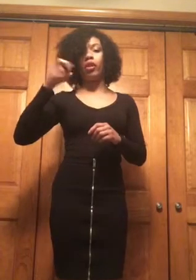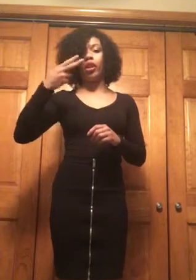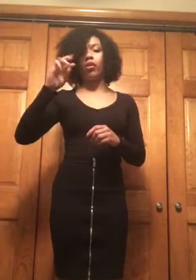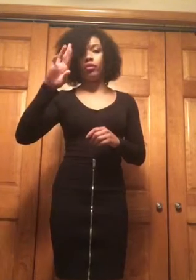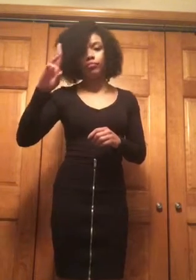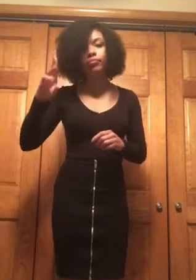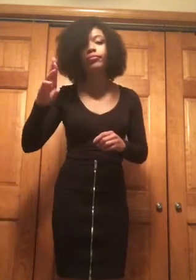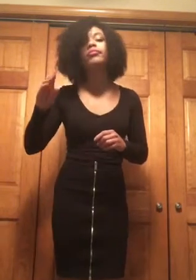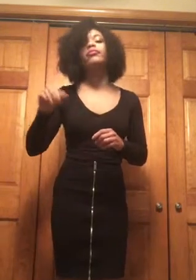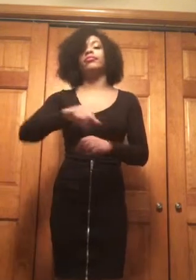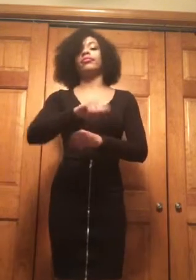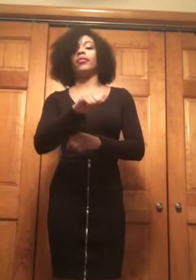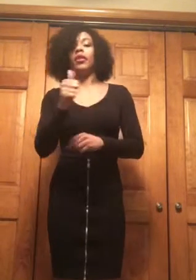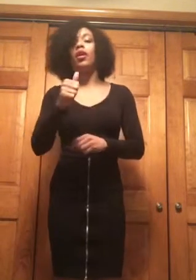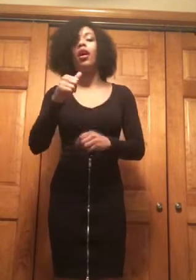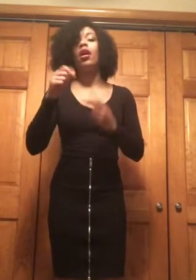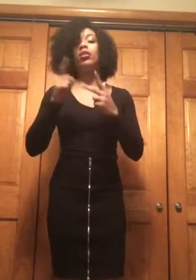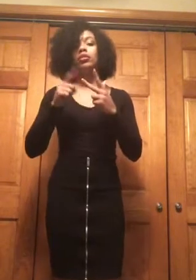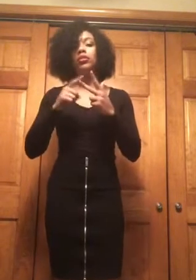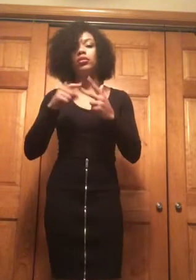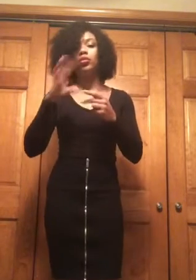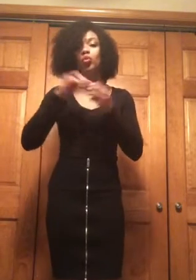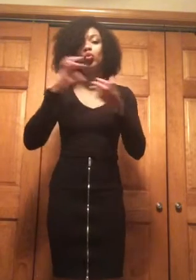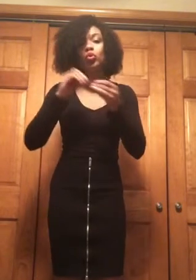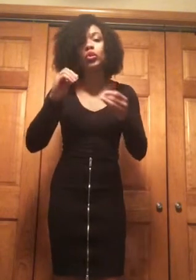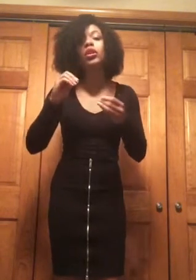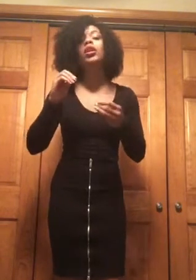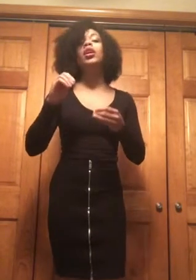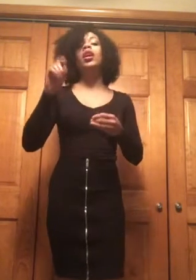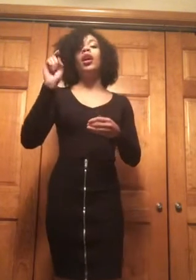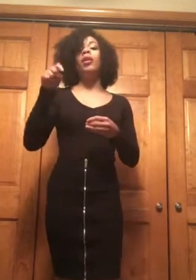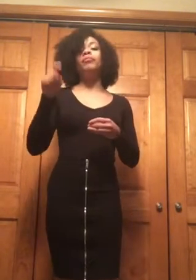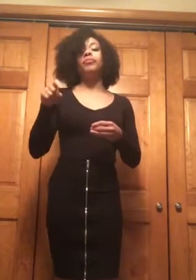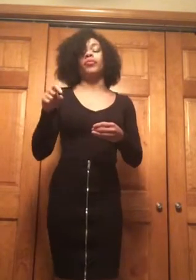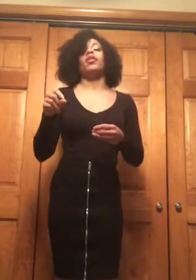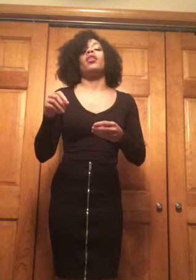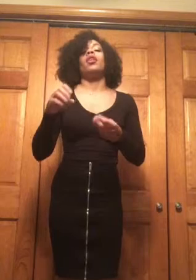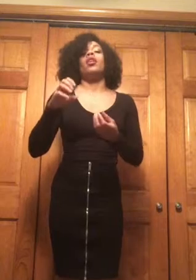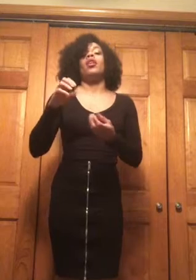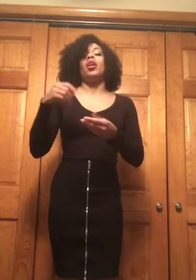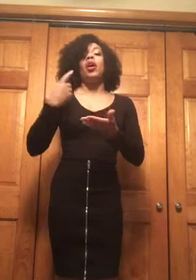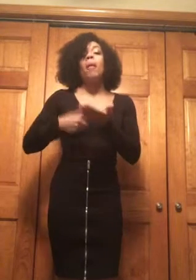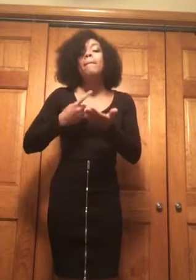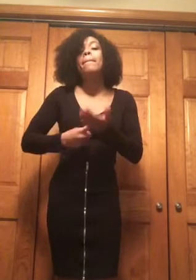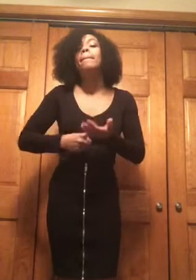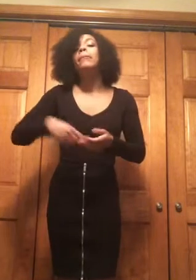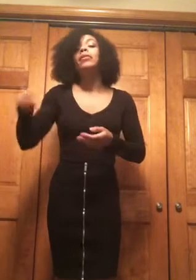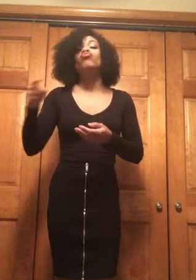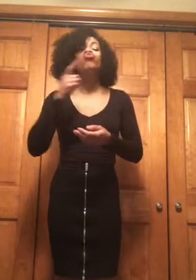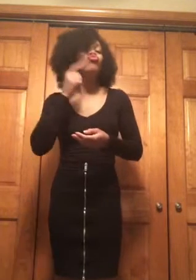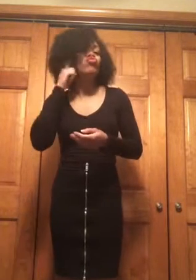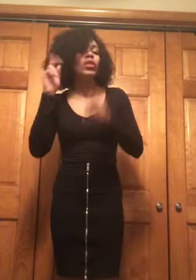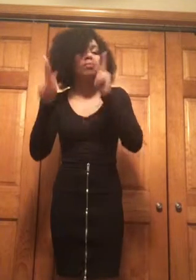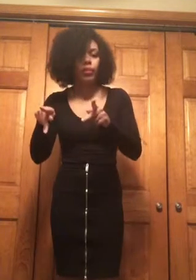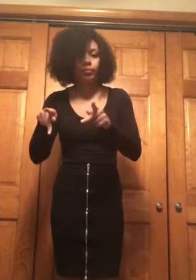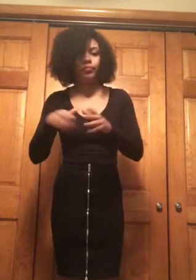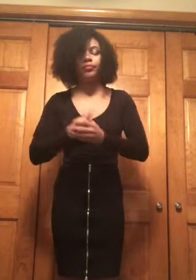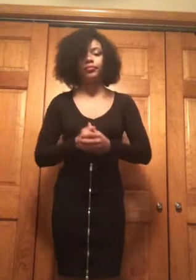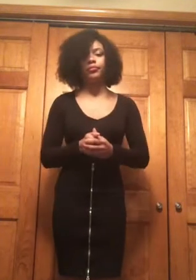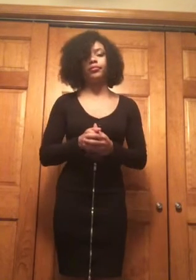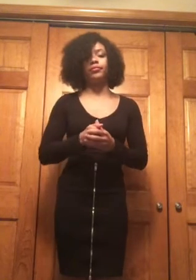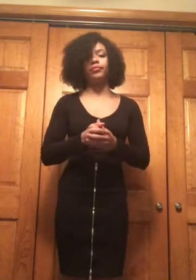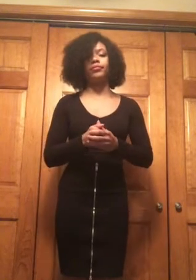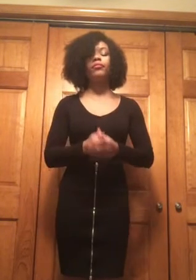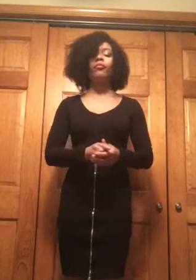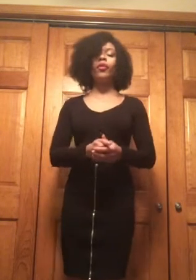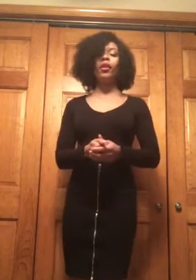people. I want to use this story about deaf people to show you how we can change what we think about deaf people. We'll get